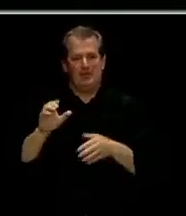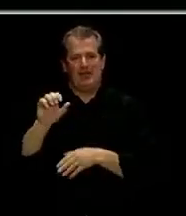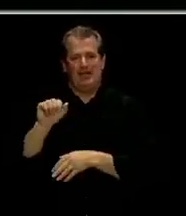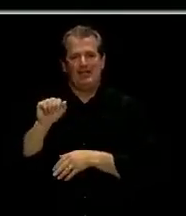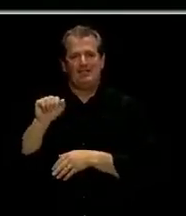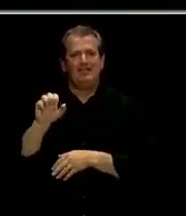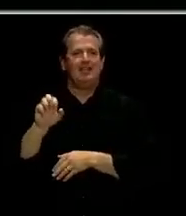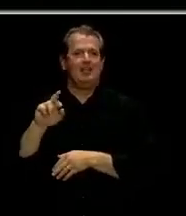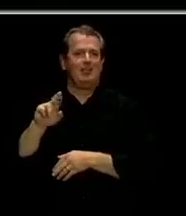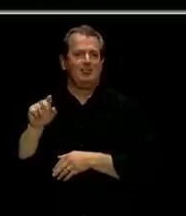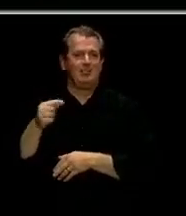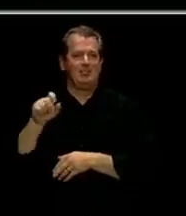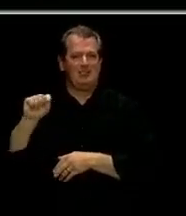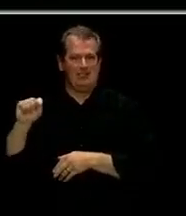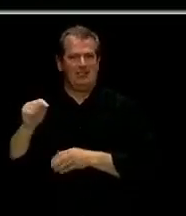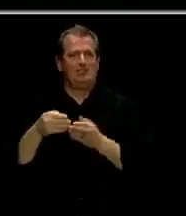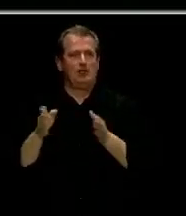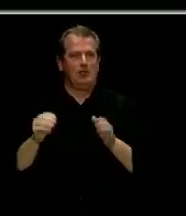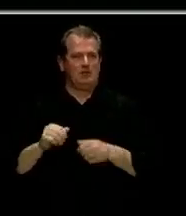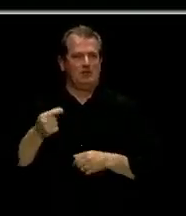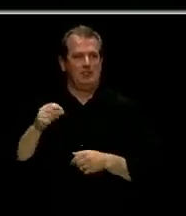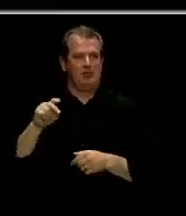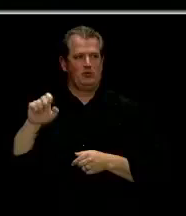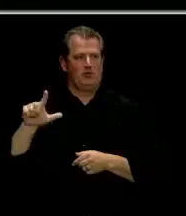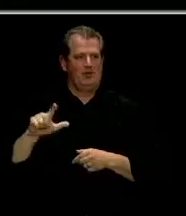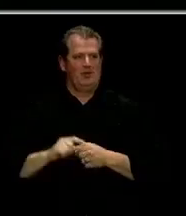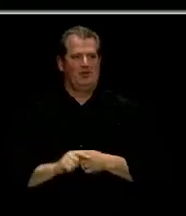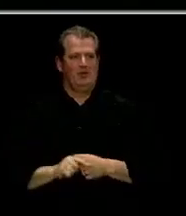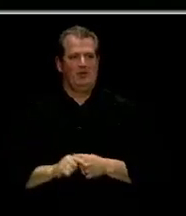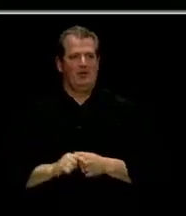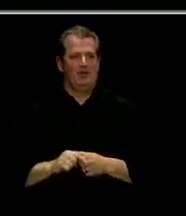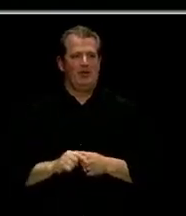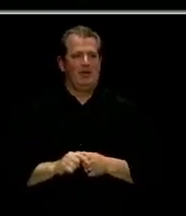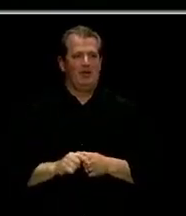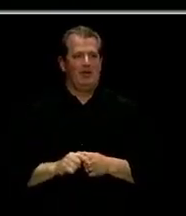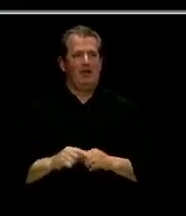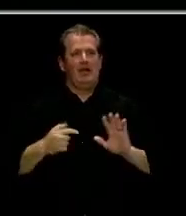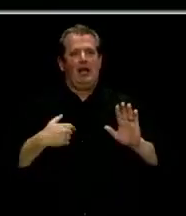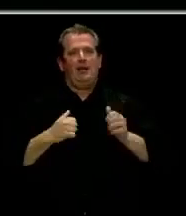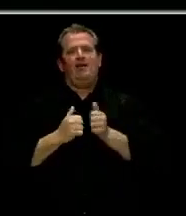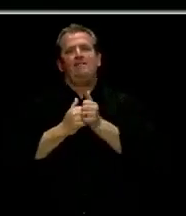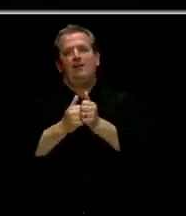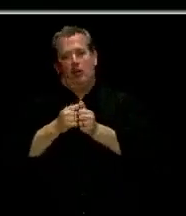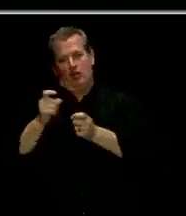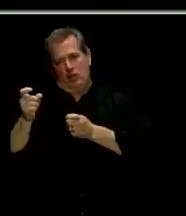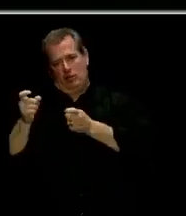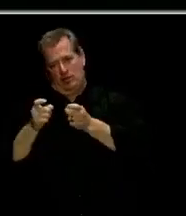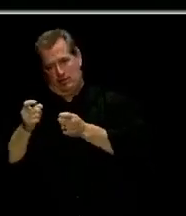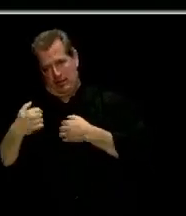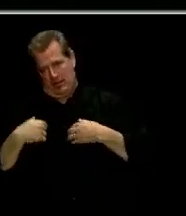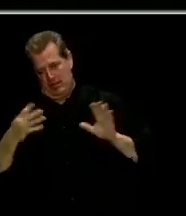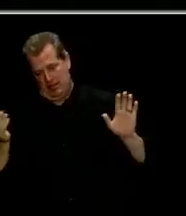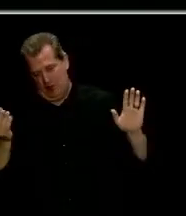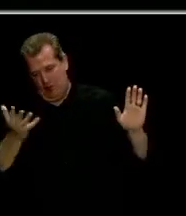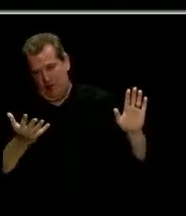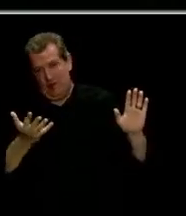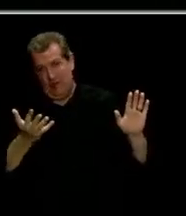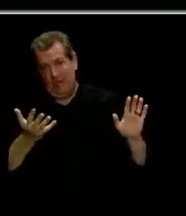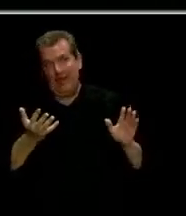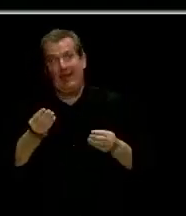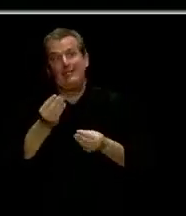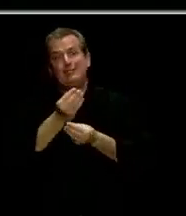Hello, everyone. Well, I'm gonna follow my instructions and share information with you about what